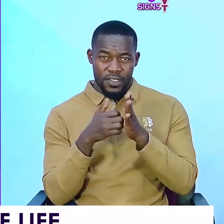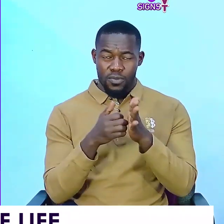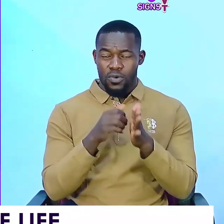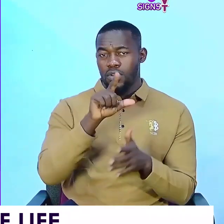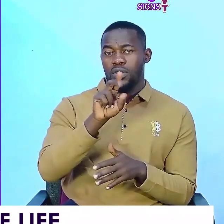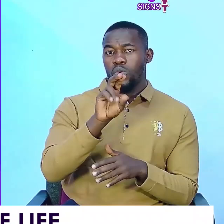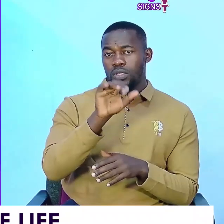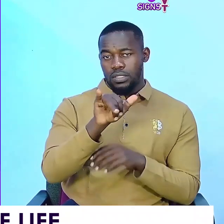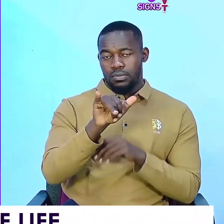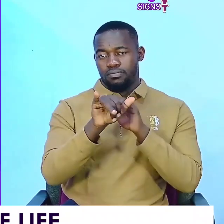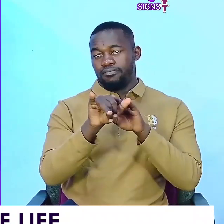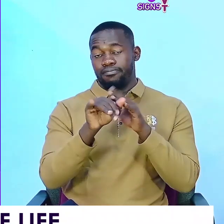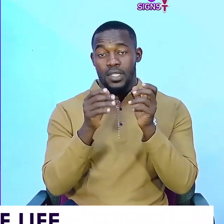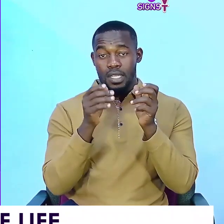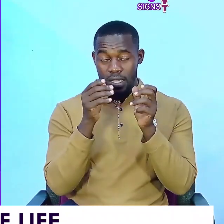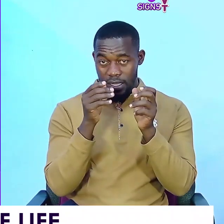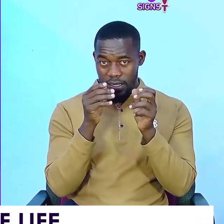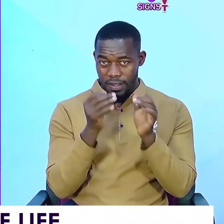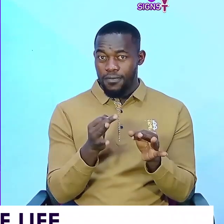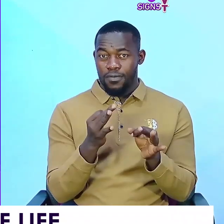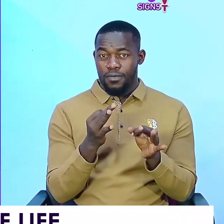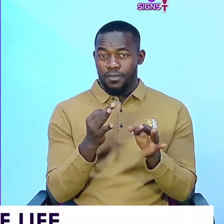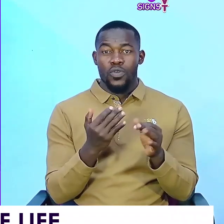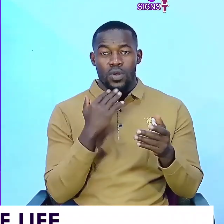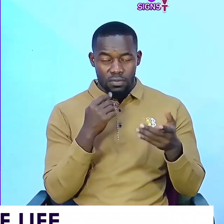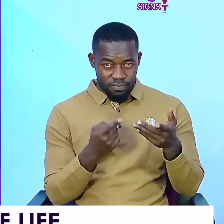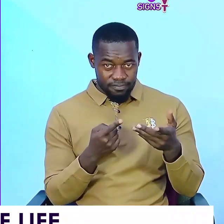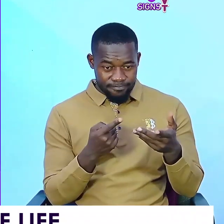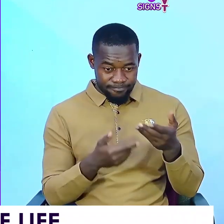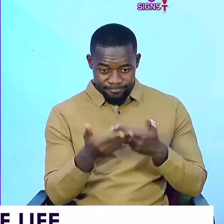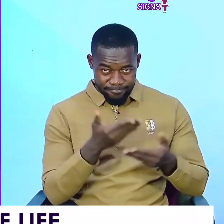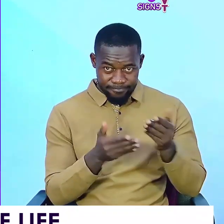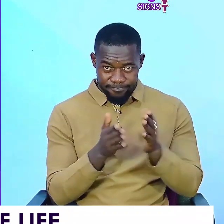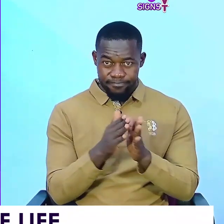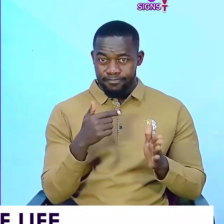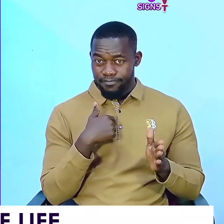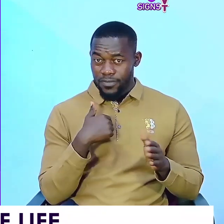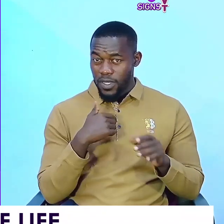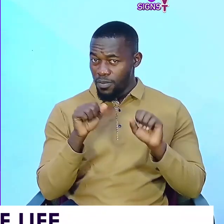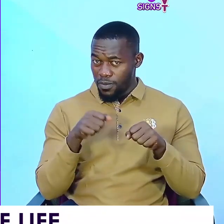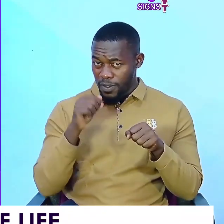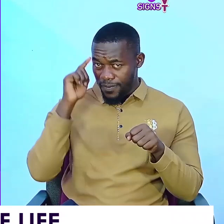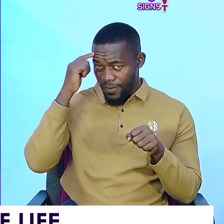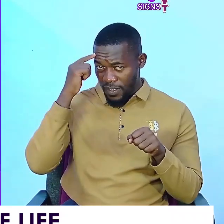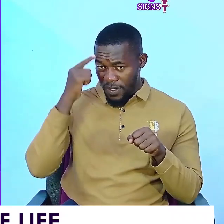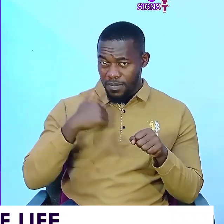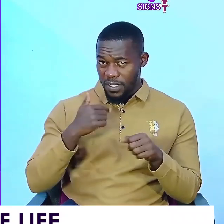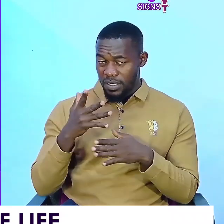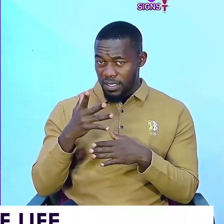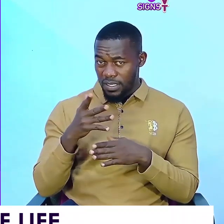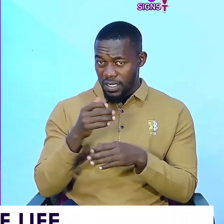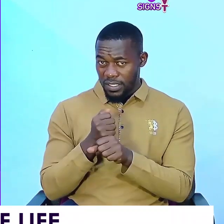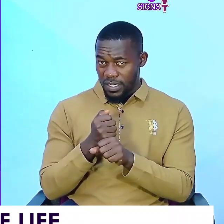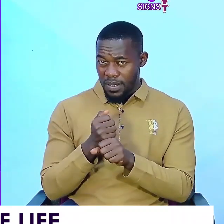what would make you consider me as a trustworthy person? Is it my honesty?